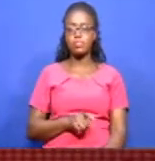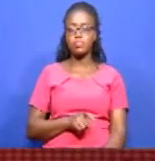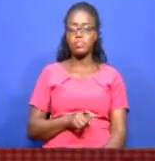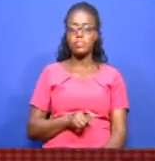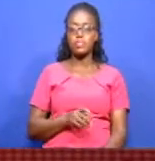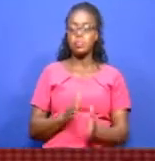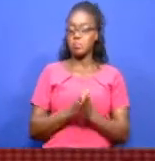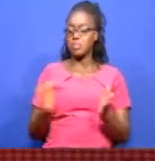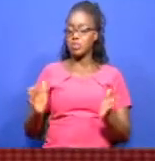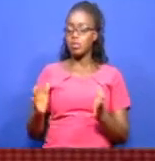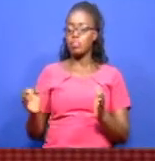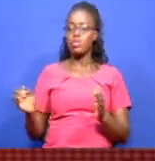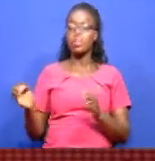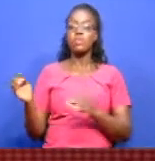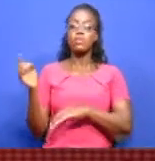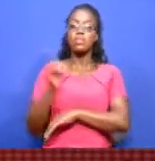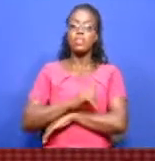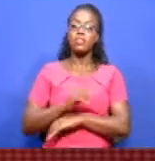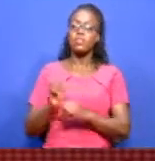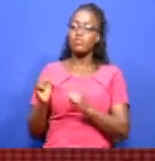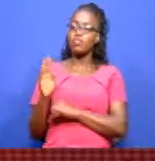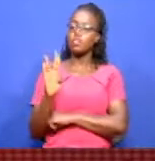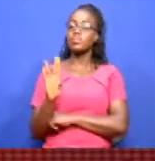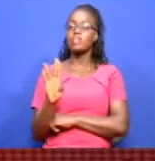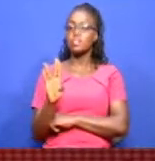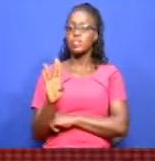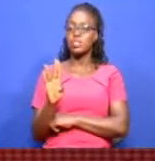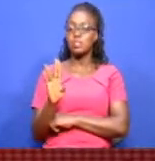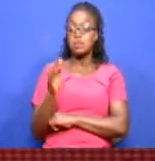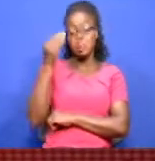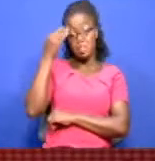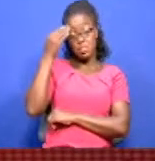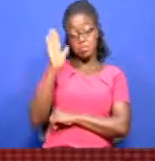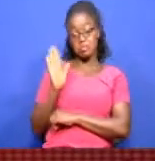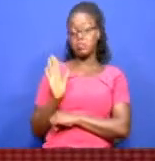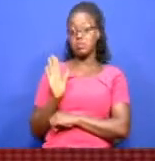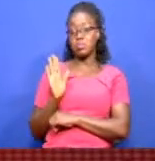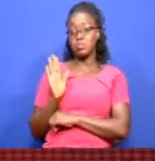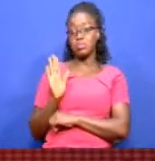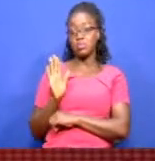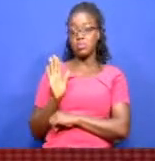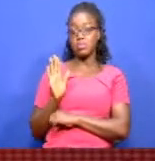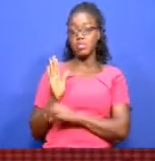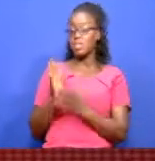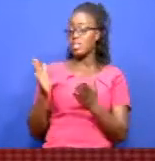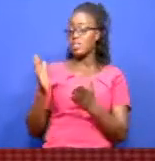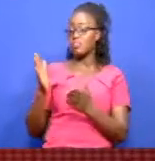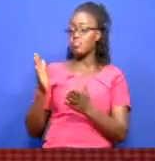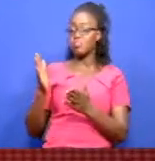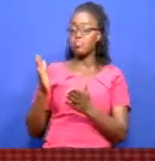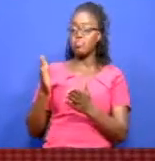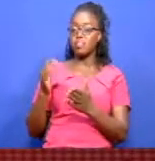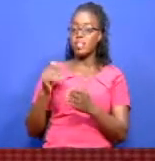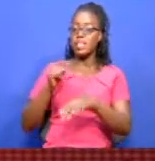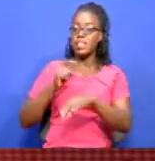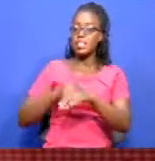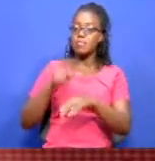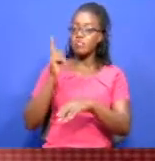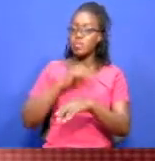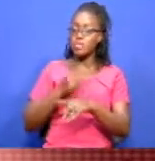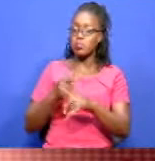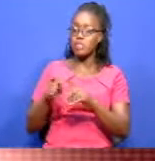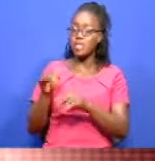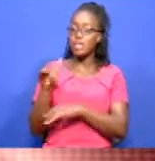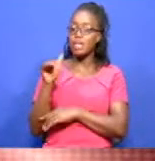of 14 days. I do not know whether that timeline has lapsed, but I will ask Dr. Kuria